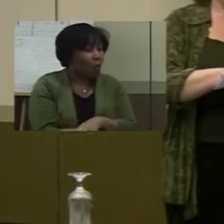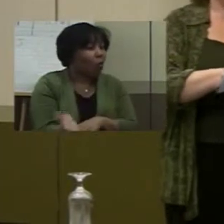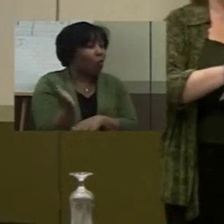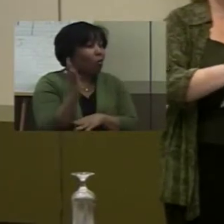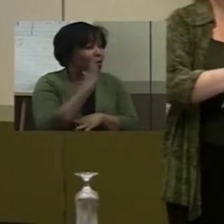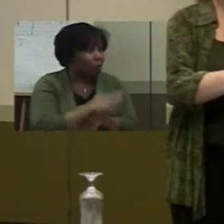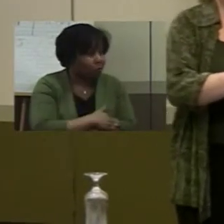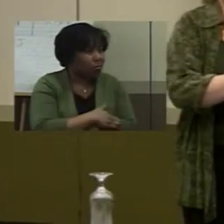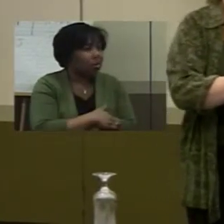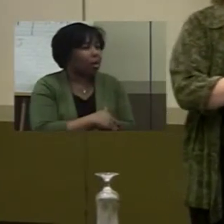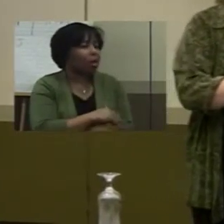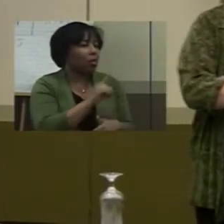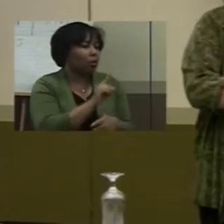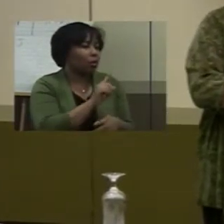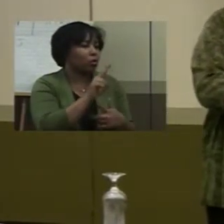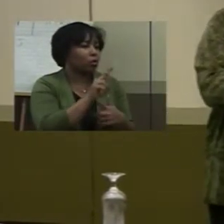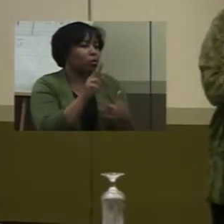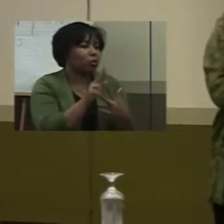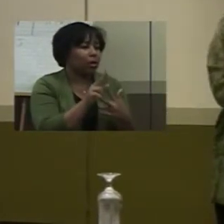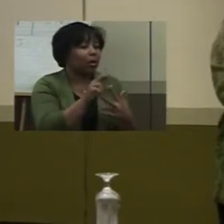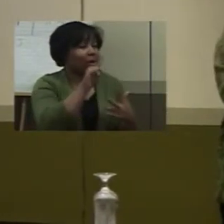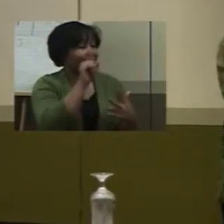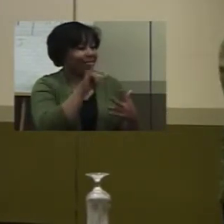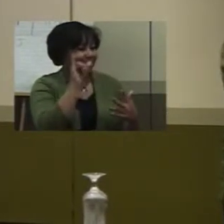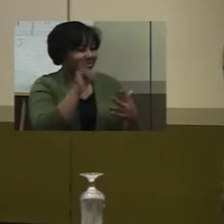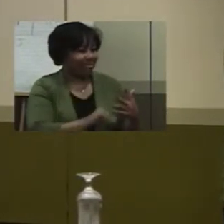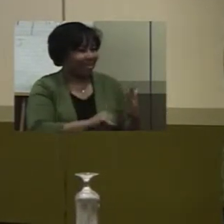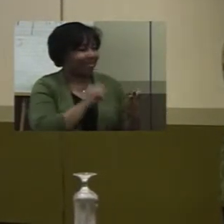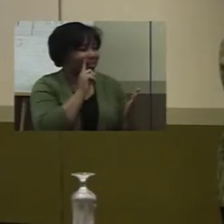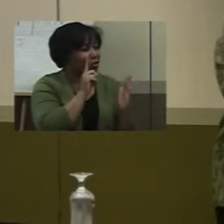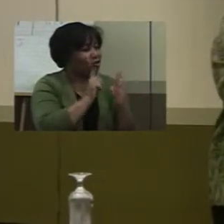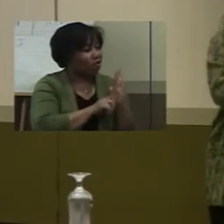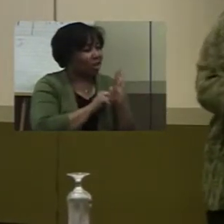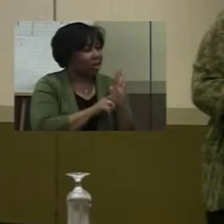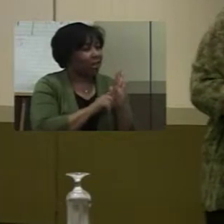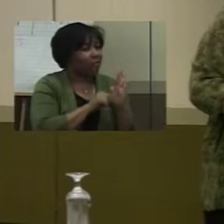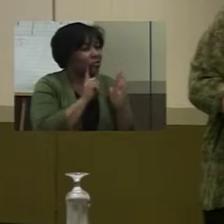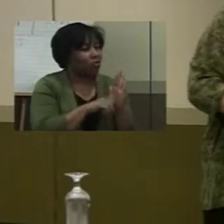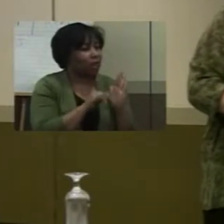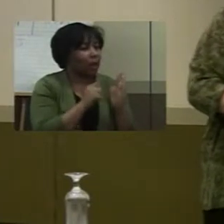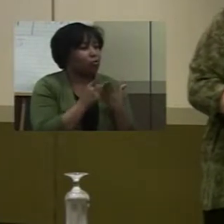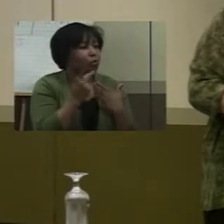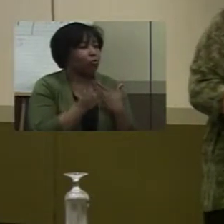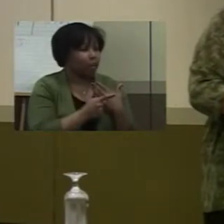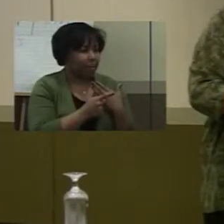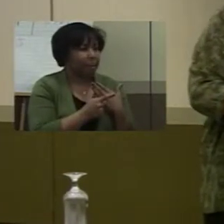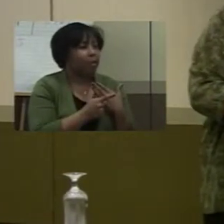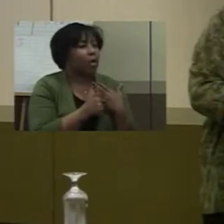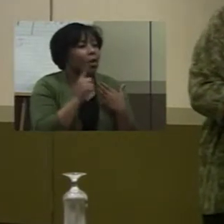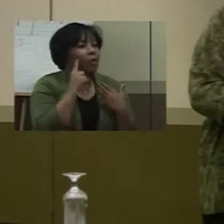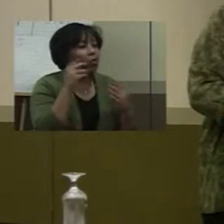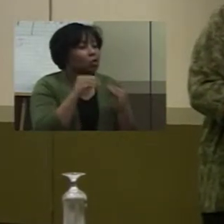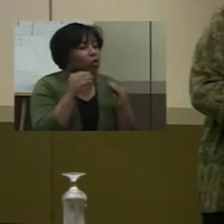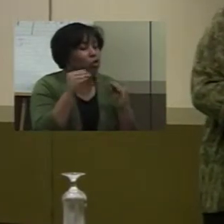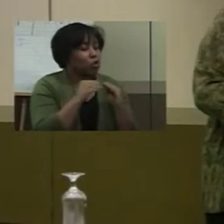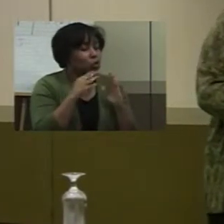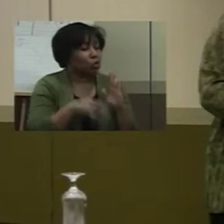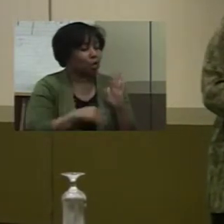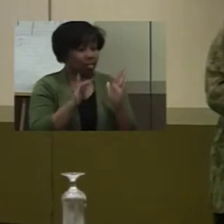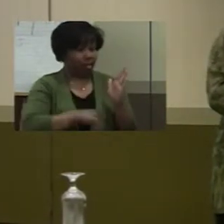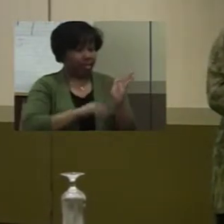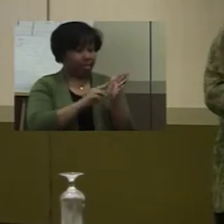day, they get the 1, the 2, or the 3. This is a check-in, check-out program for a student. And